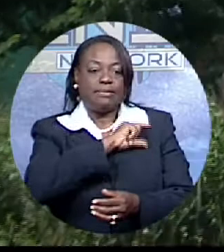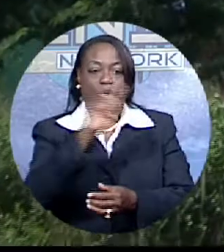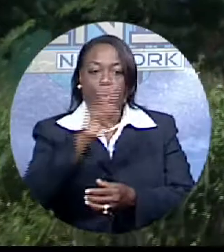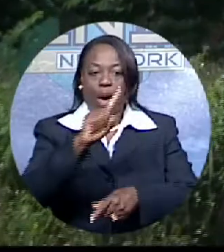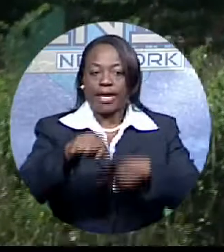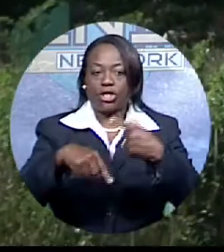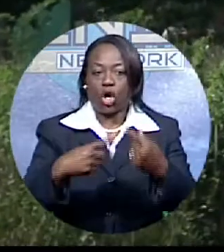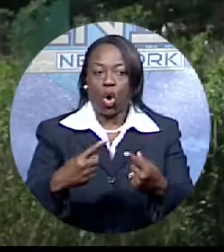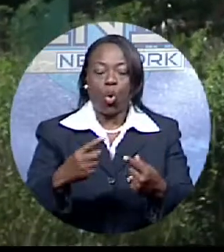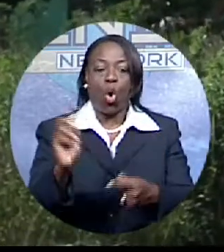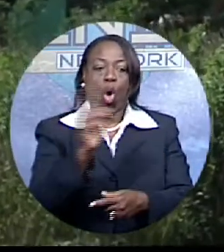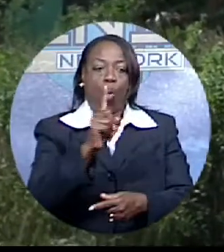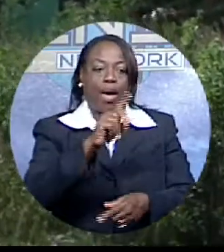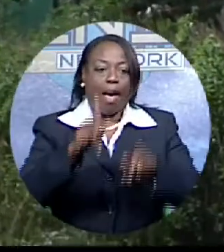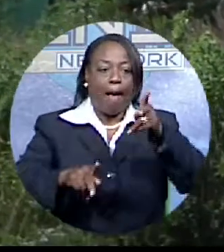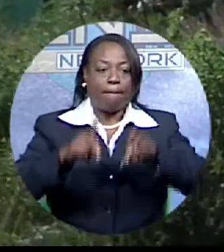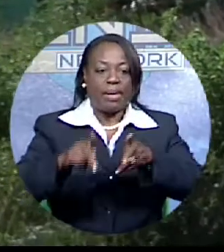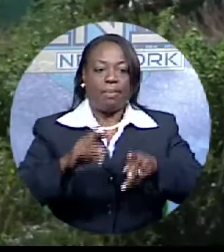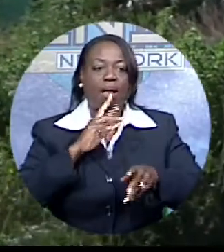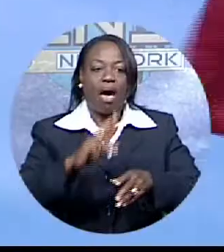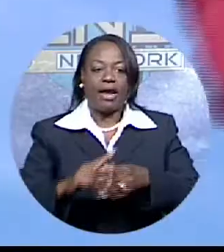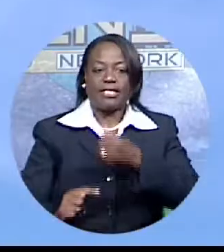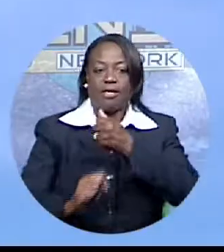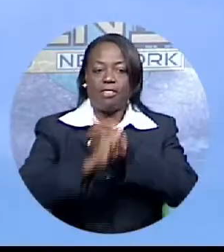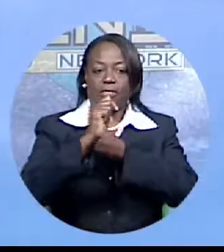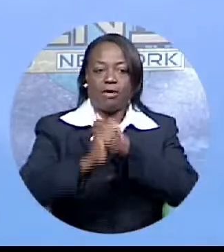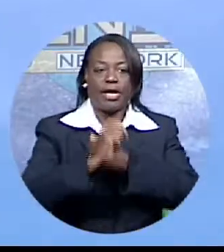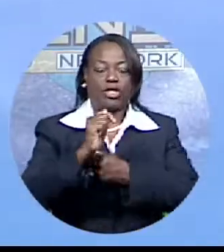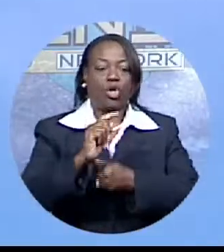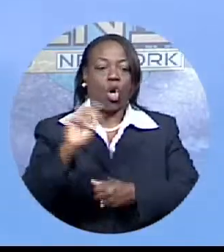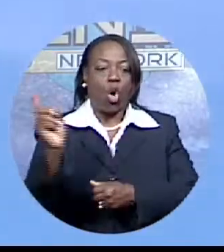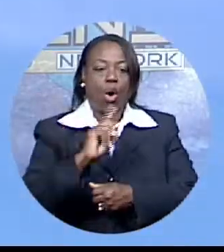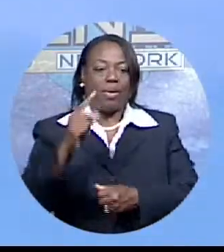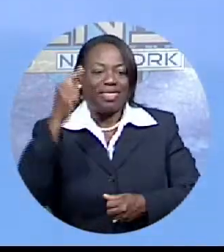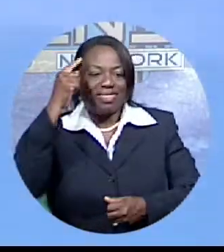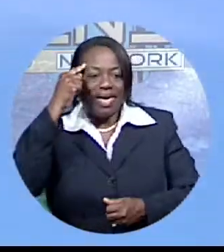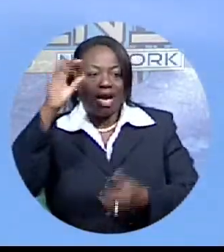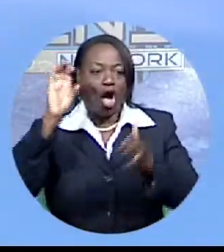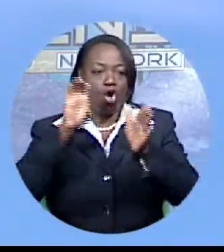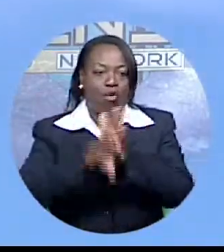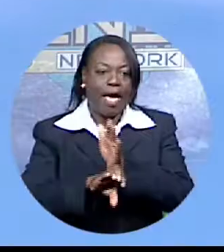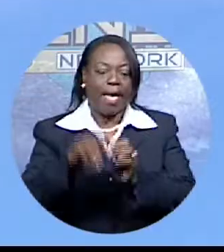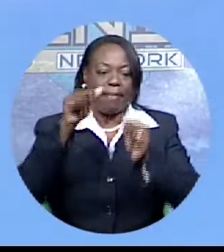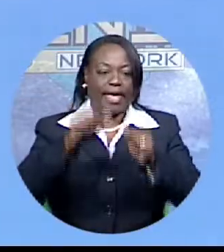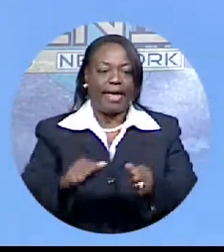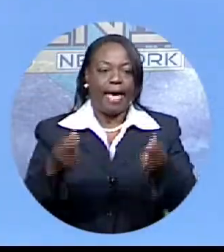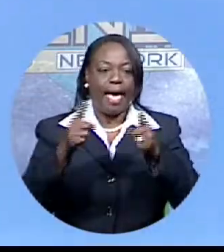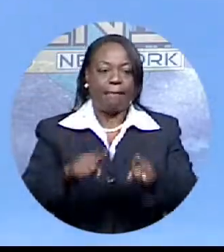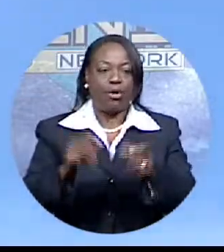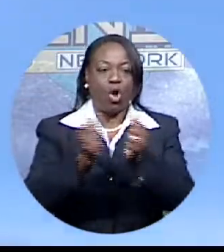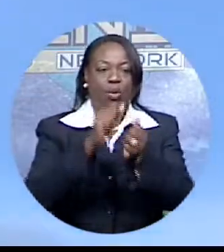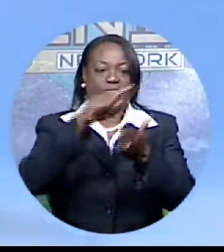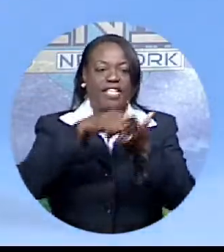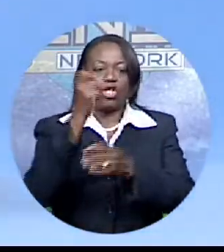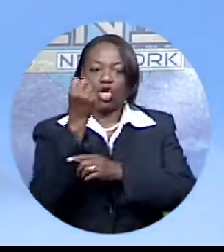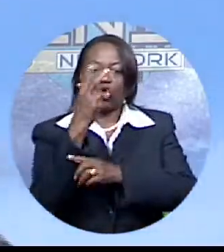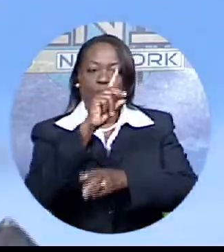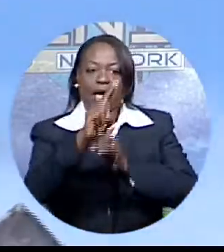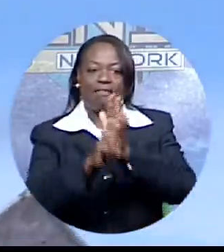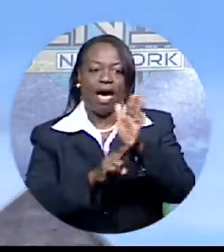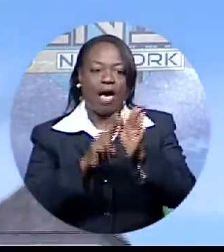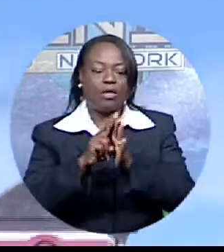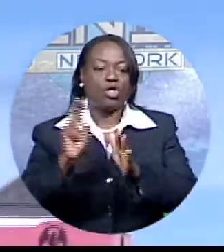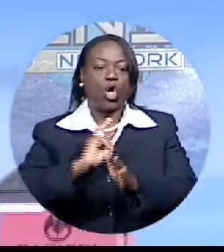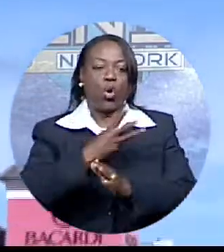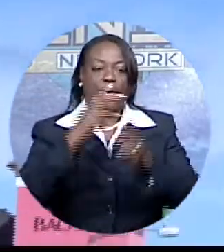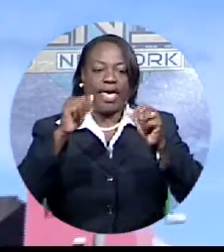are, where there's a threat, where we suspect that a crime could happen. So with this 12 hours, we have the ability to do